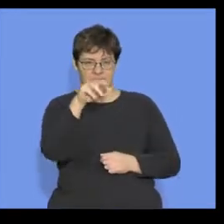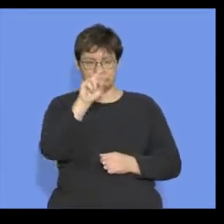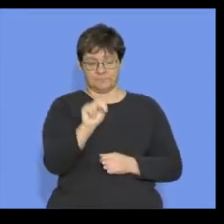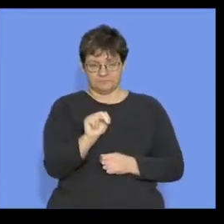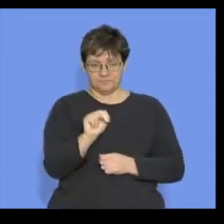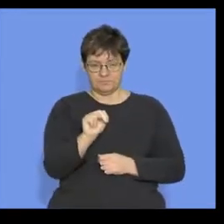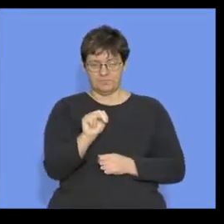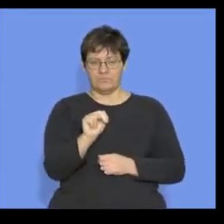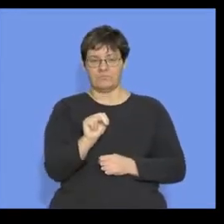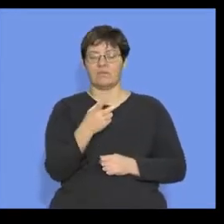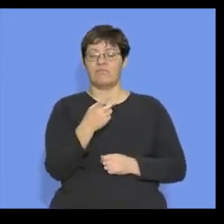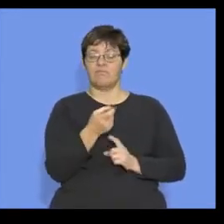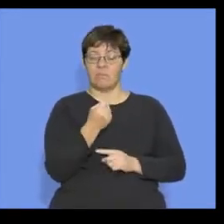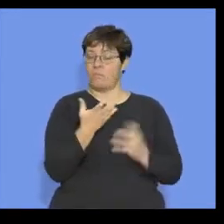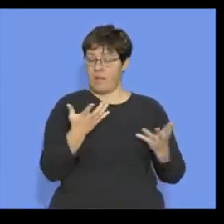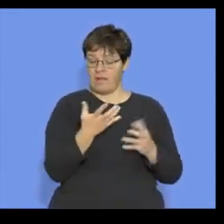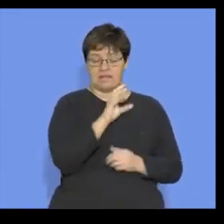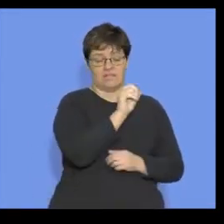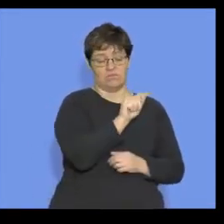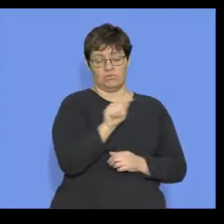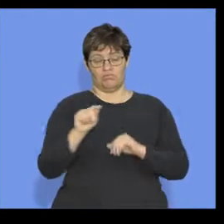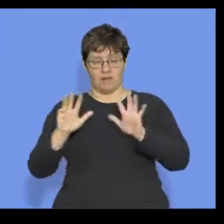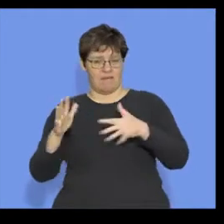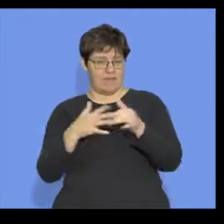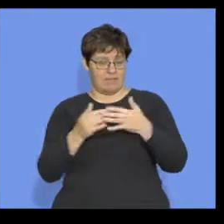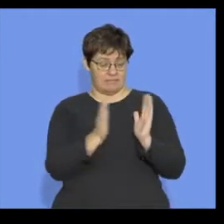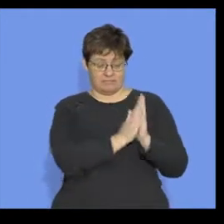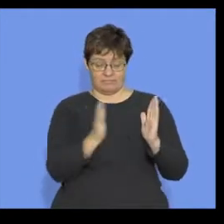choose digits from 0 to 9.